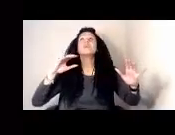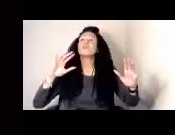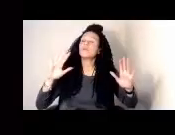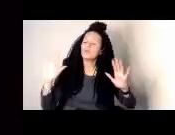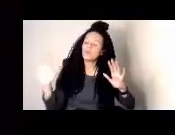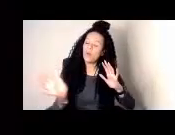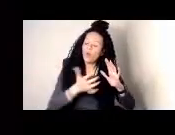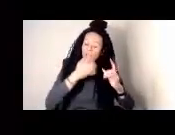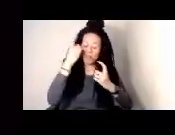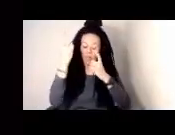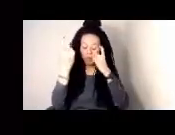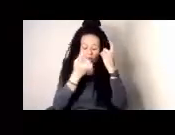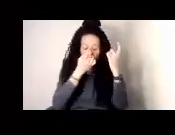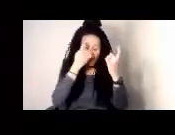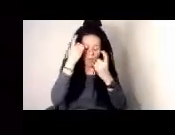light to all the